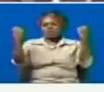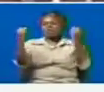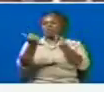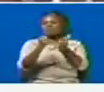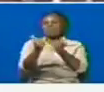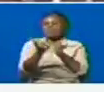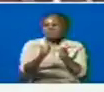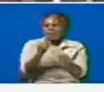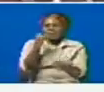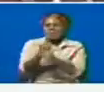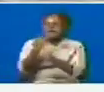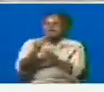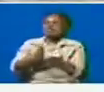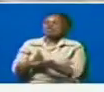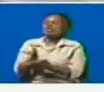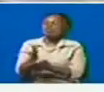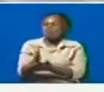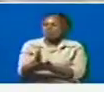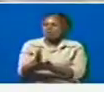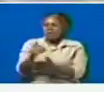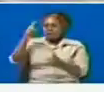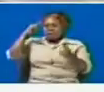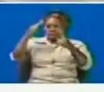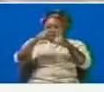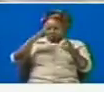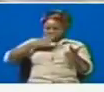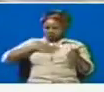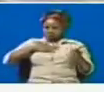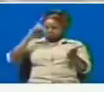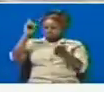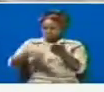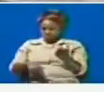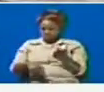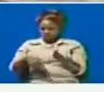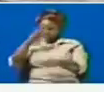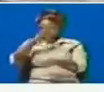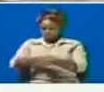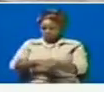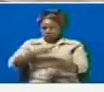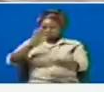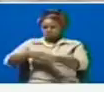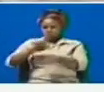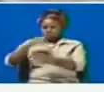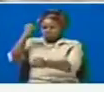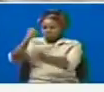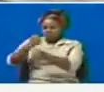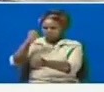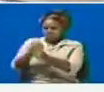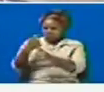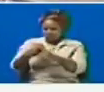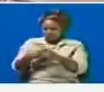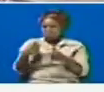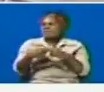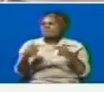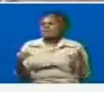so we have to make sure we are on top. Our main objective is to get a good results from the